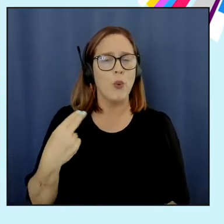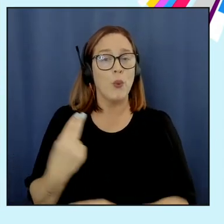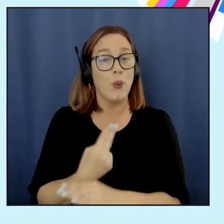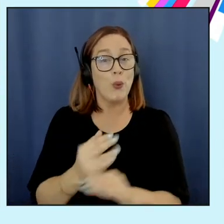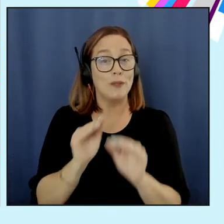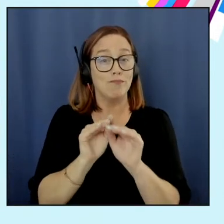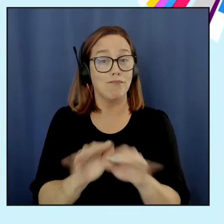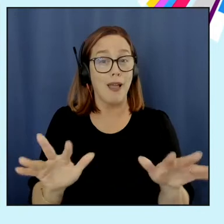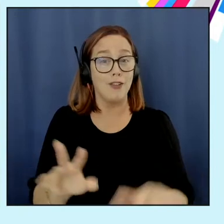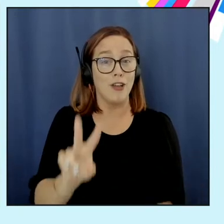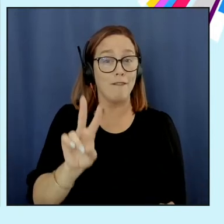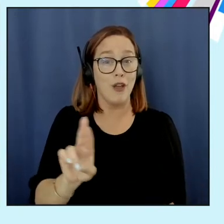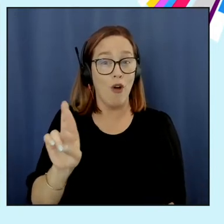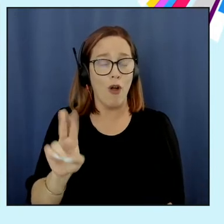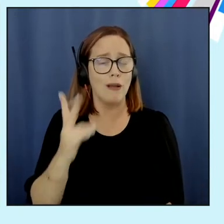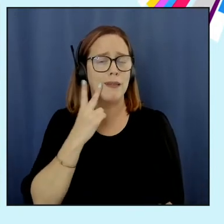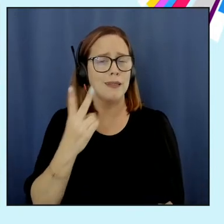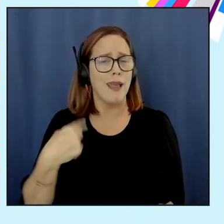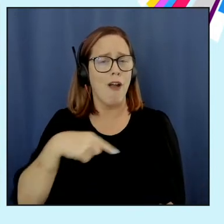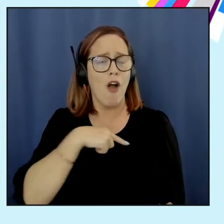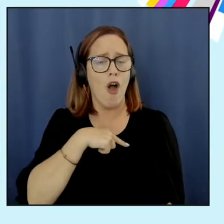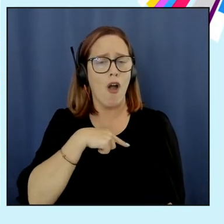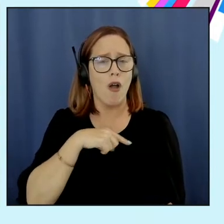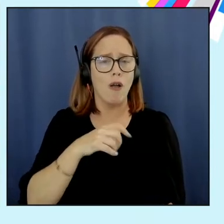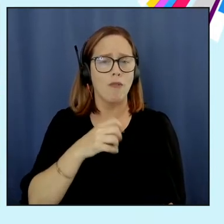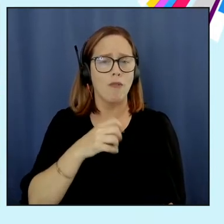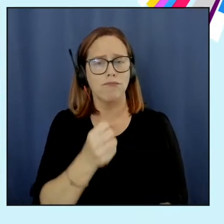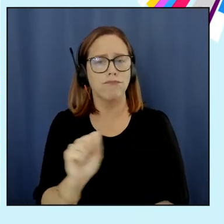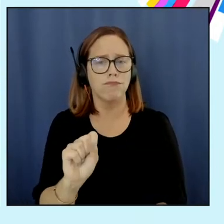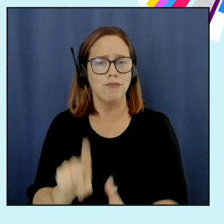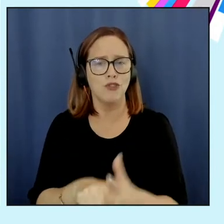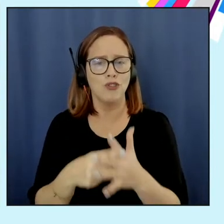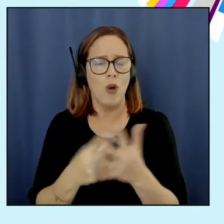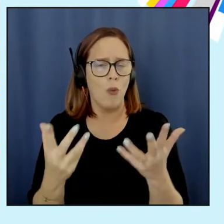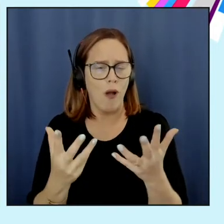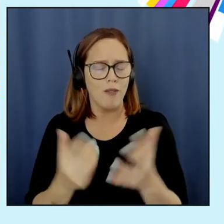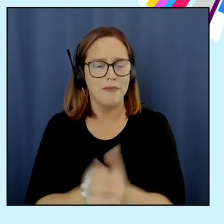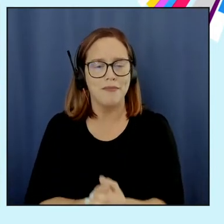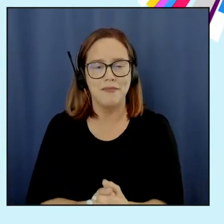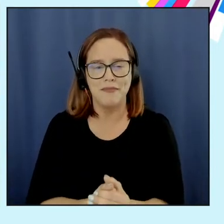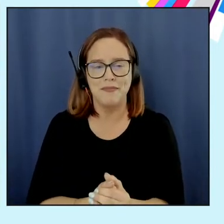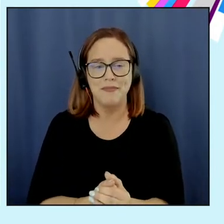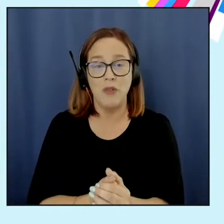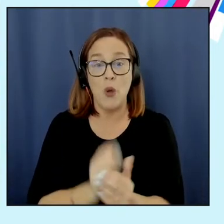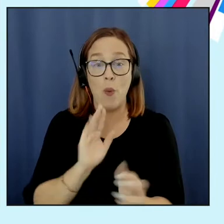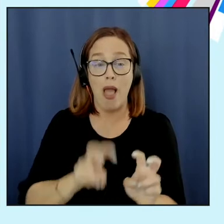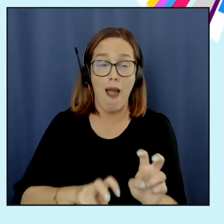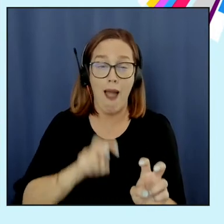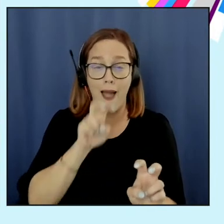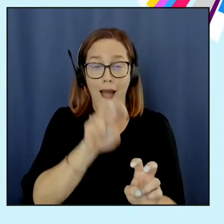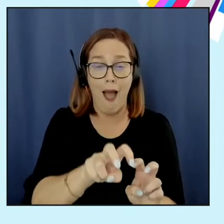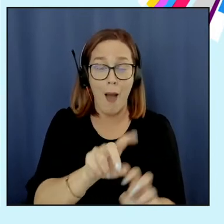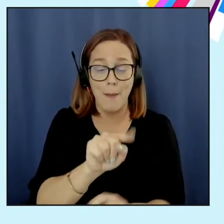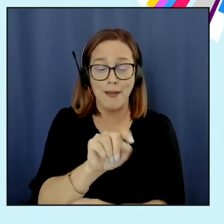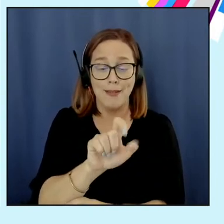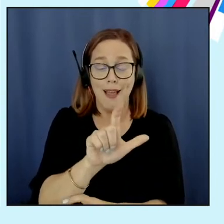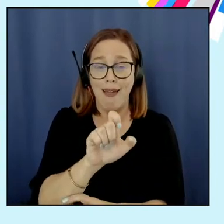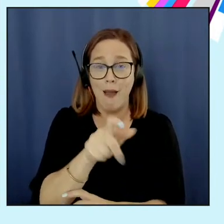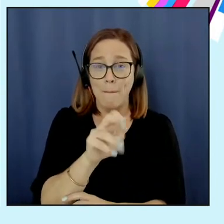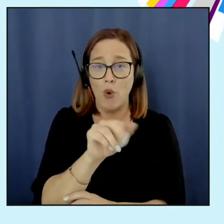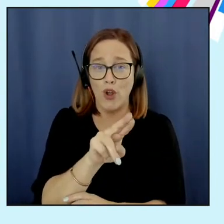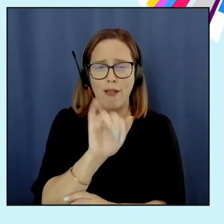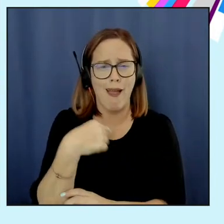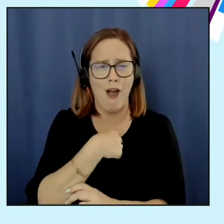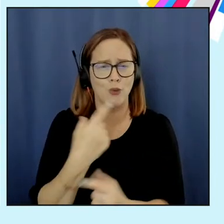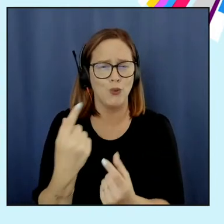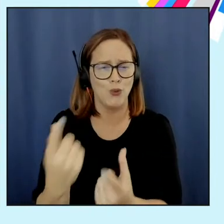contemporary movement started. Oh, we're gonna hop in the teleporter, because that's how we roll in alt space, and we're gonna travel all